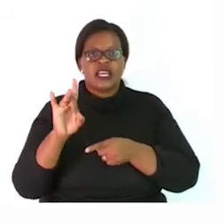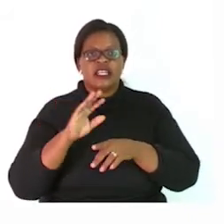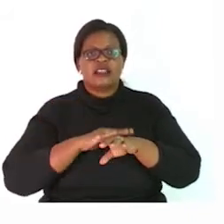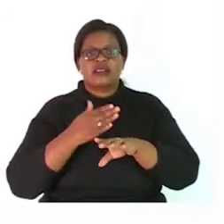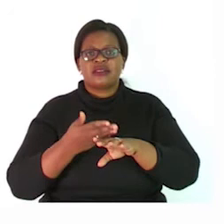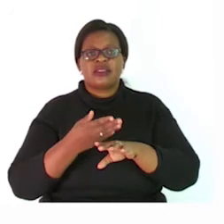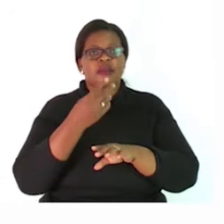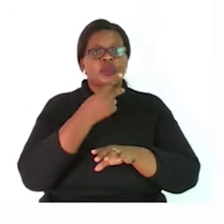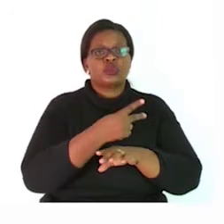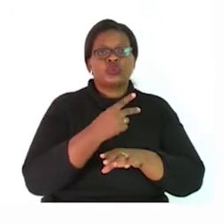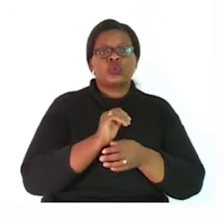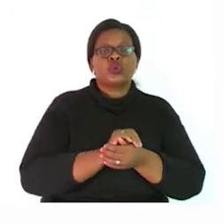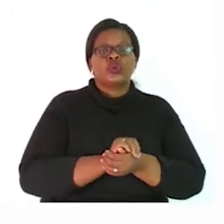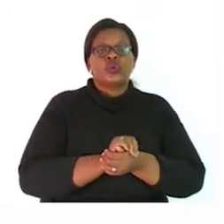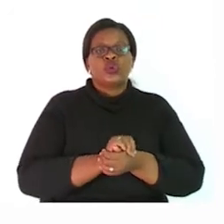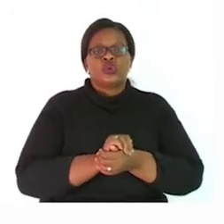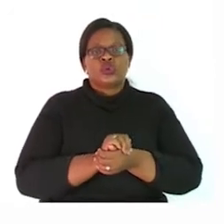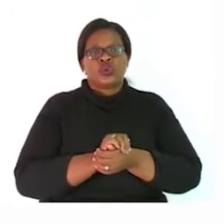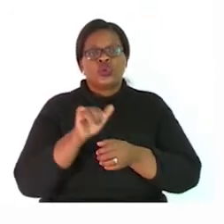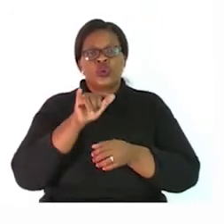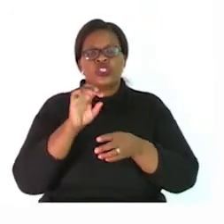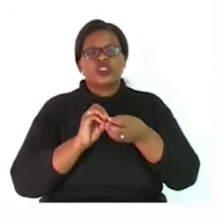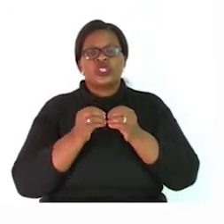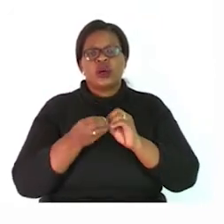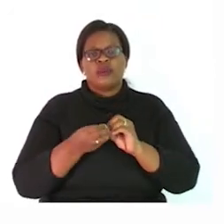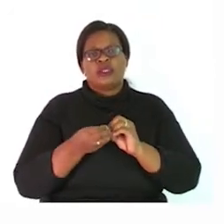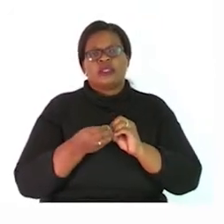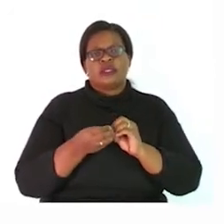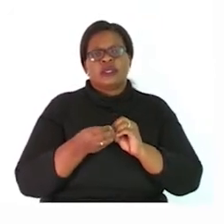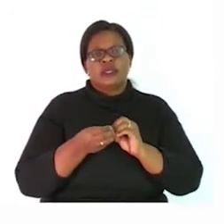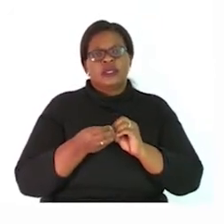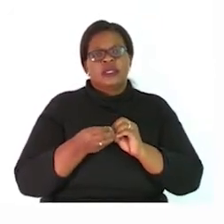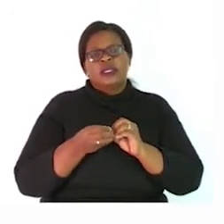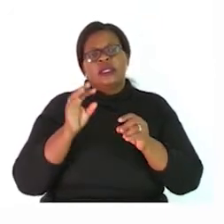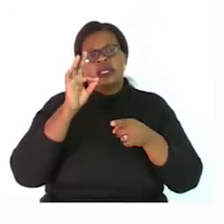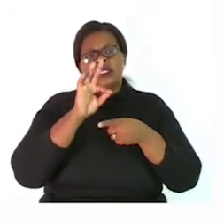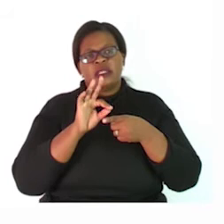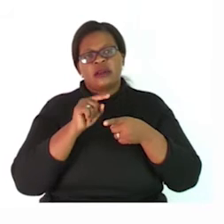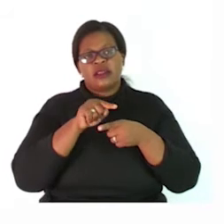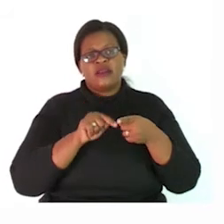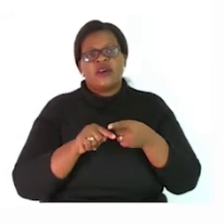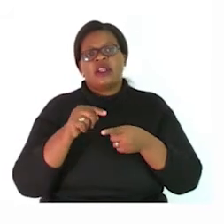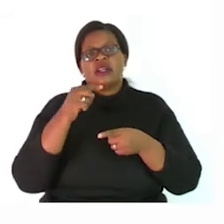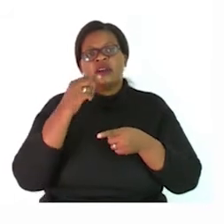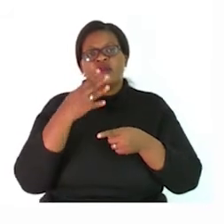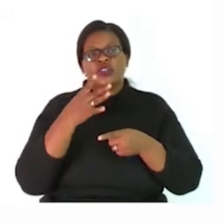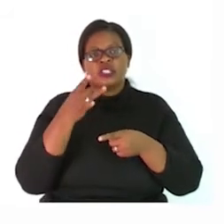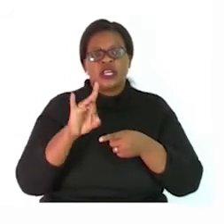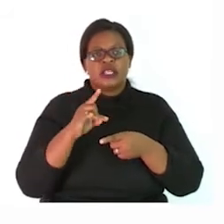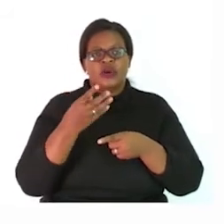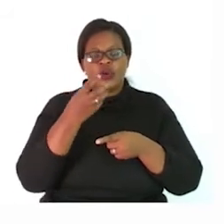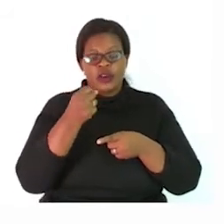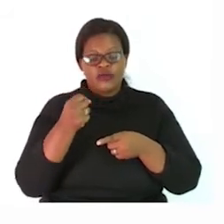are the numbers that can divide into 48 without leaving a remainder? The list is there in front of